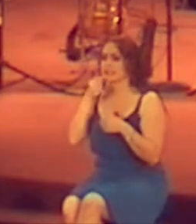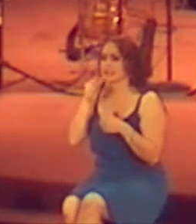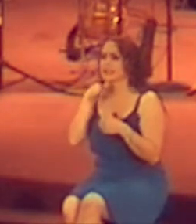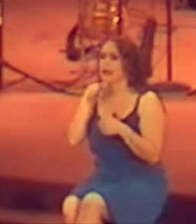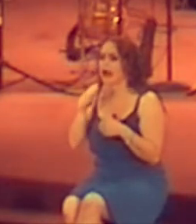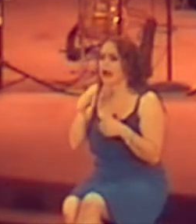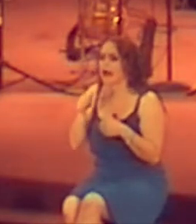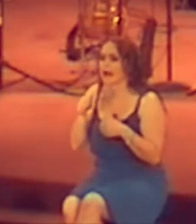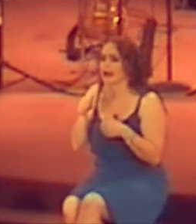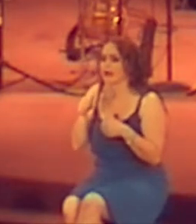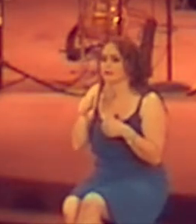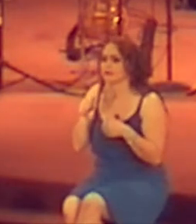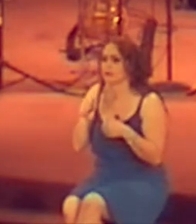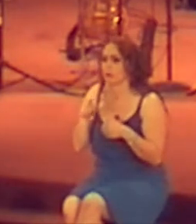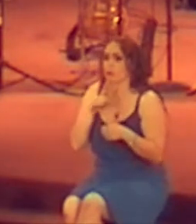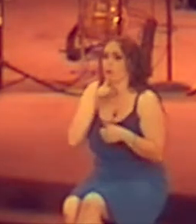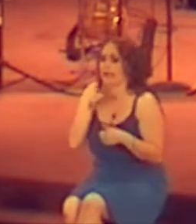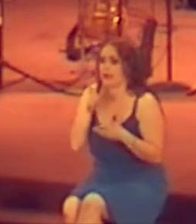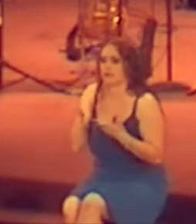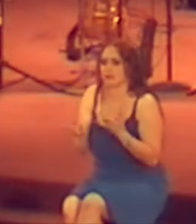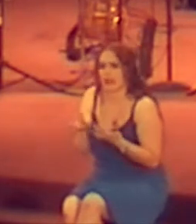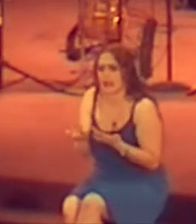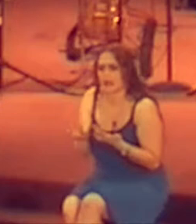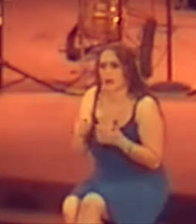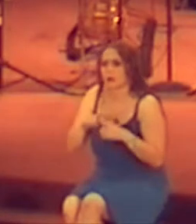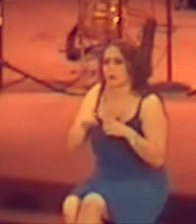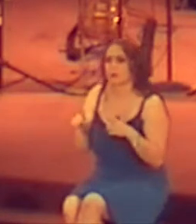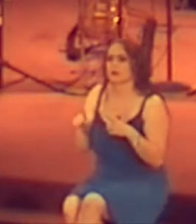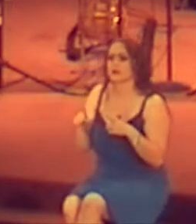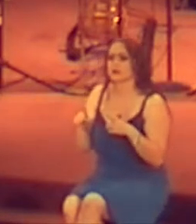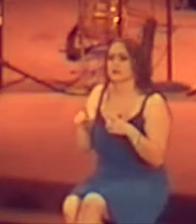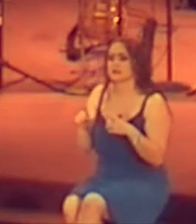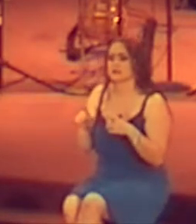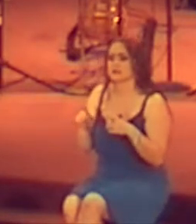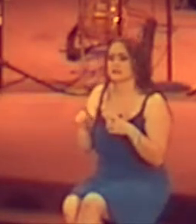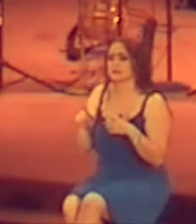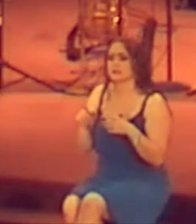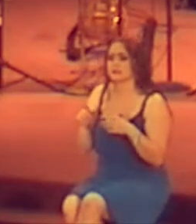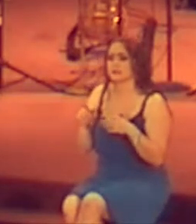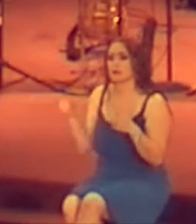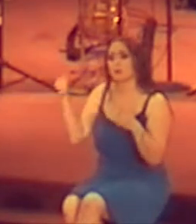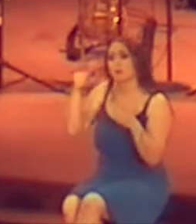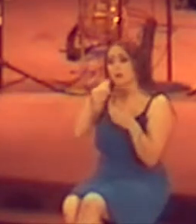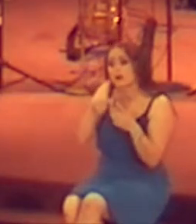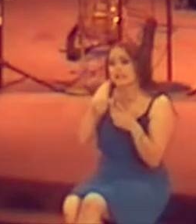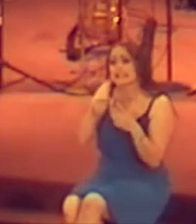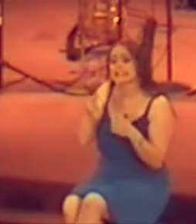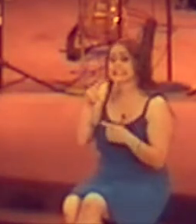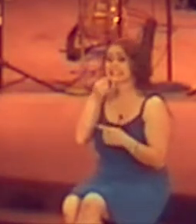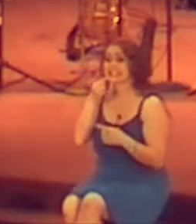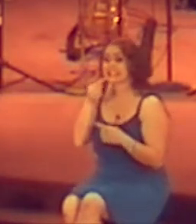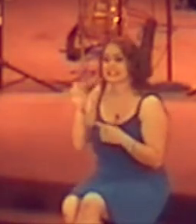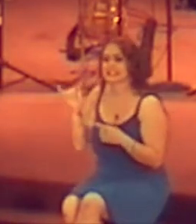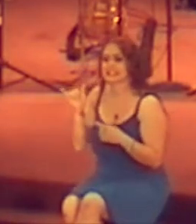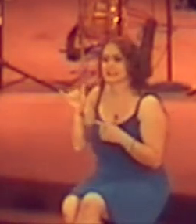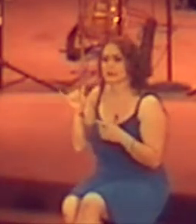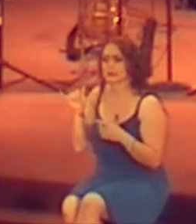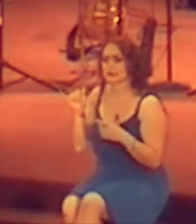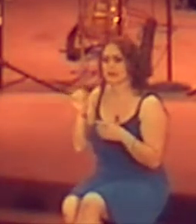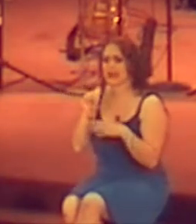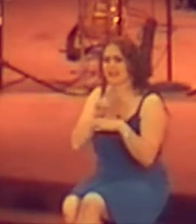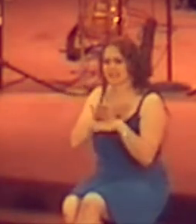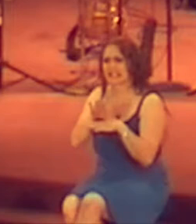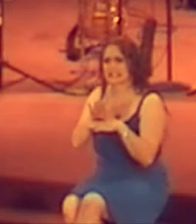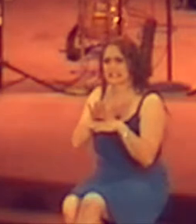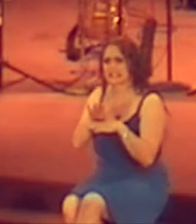fire. He's explaining the widespread effects that fire can have. The point that James is making is that the tongue can have the same effect like fire. One